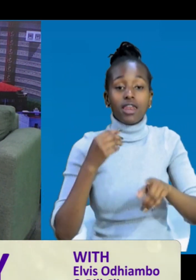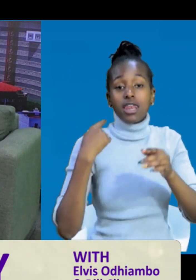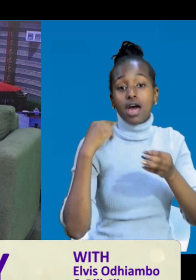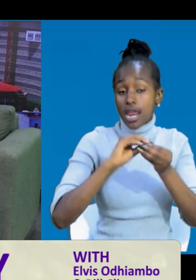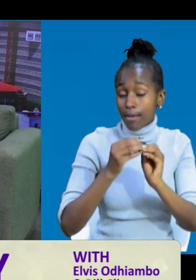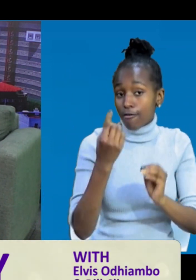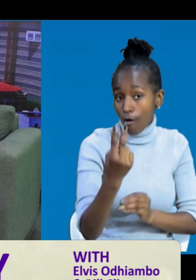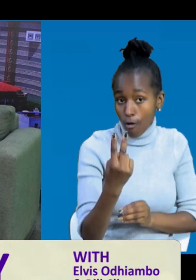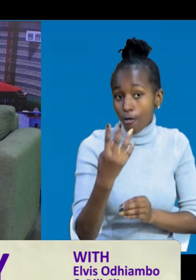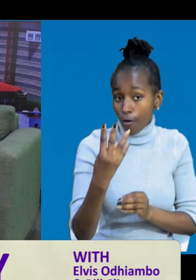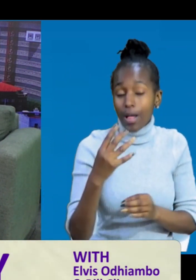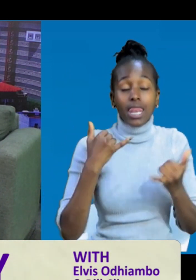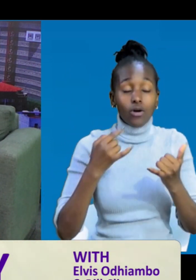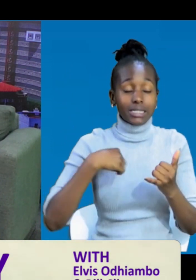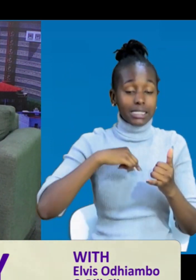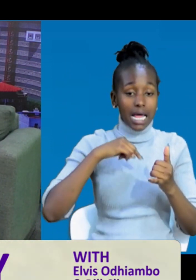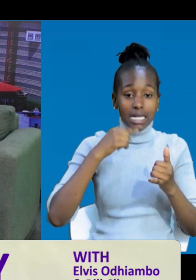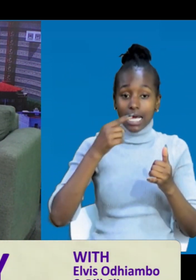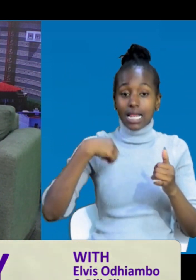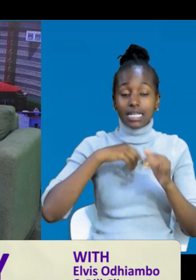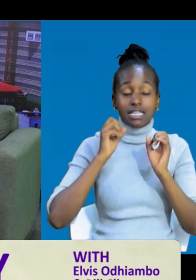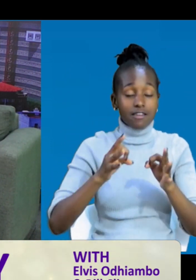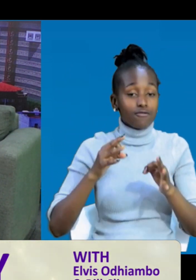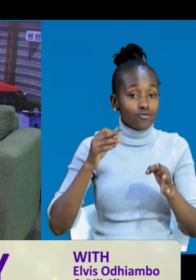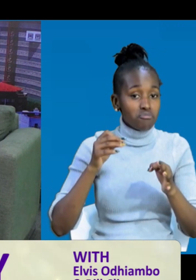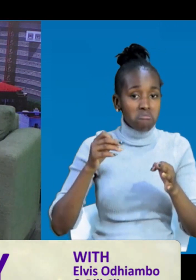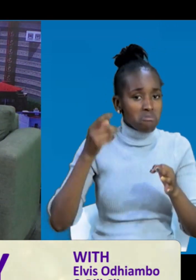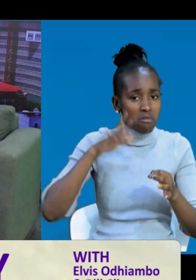a tough challenge for them and they can maneuver Bidco United?